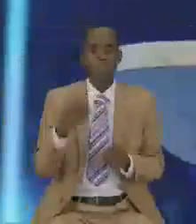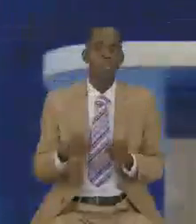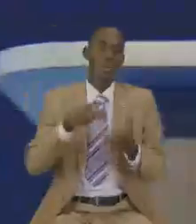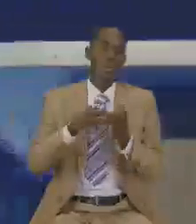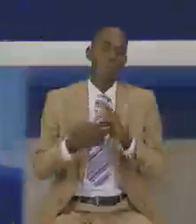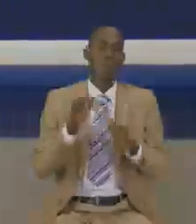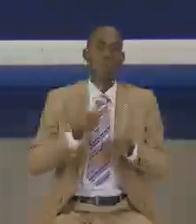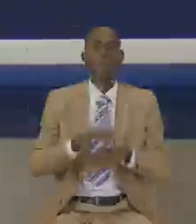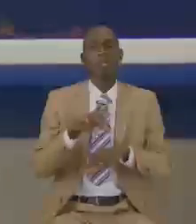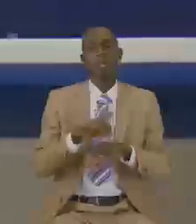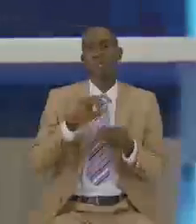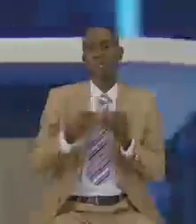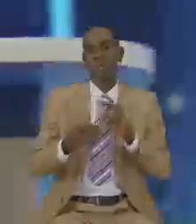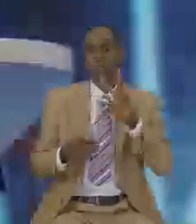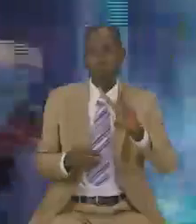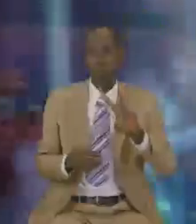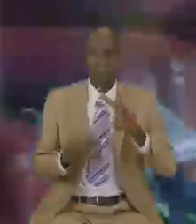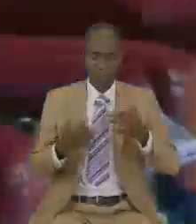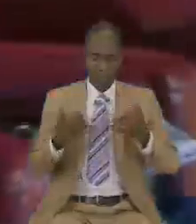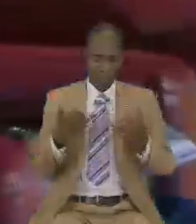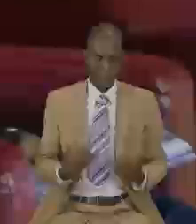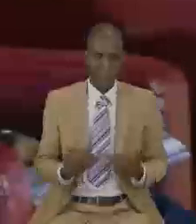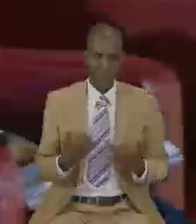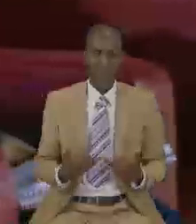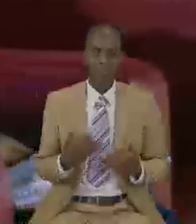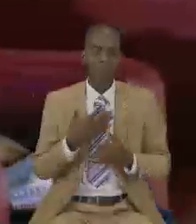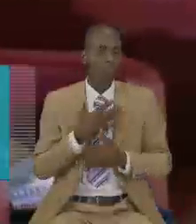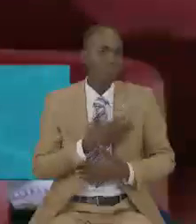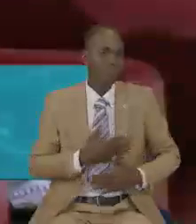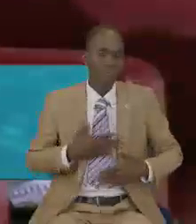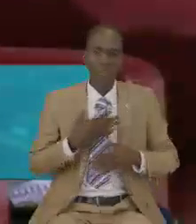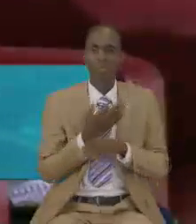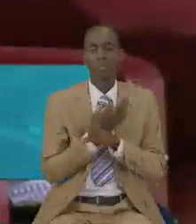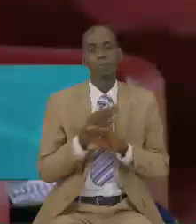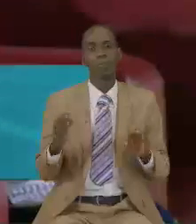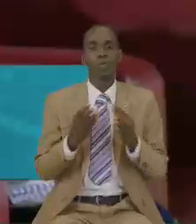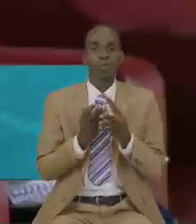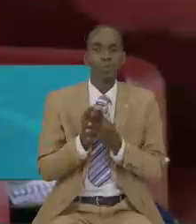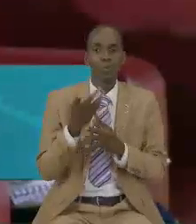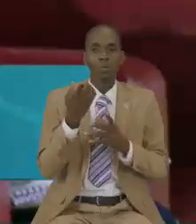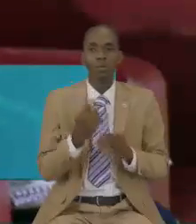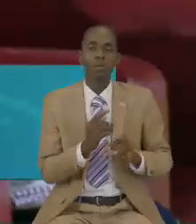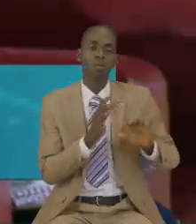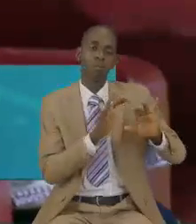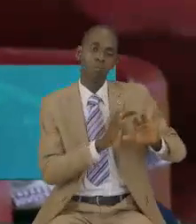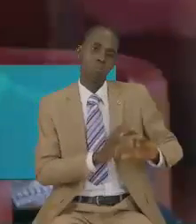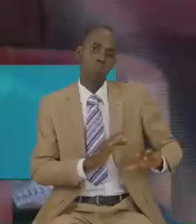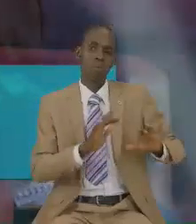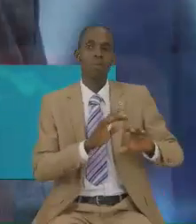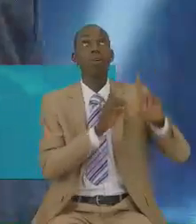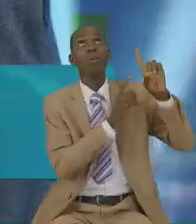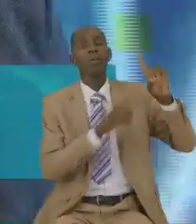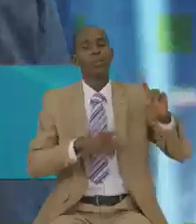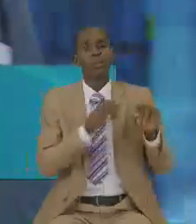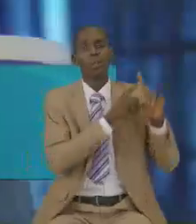Number two, present, pleasant freedom through the pitiful Lord. The Lord